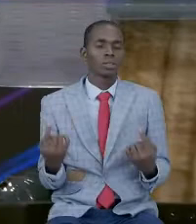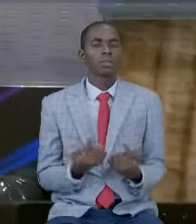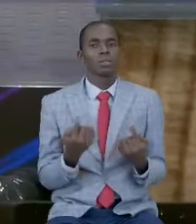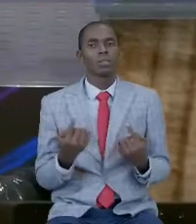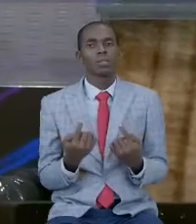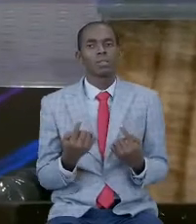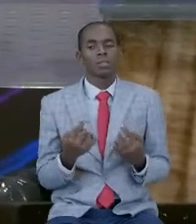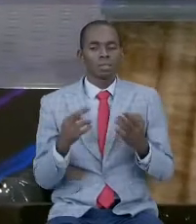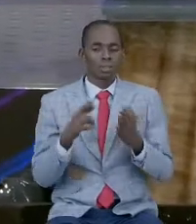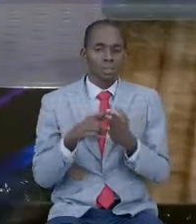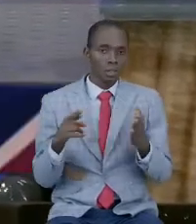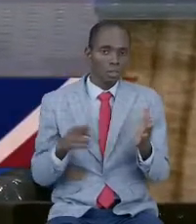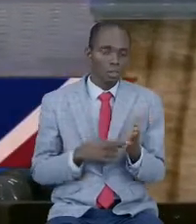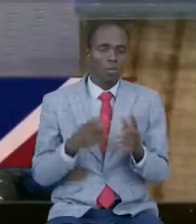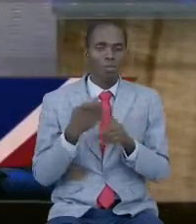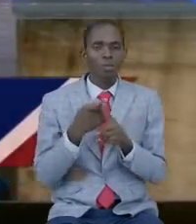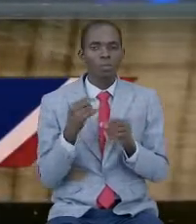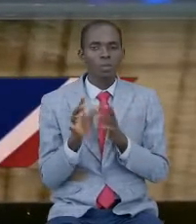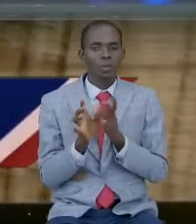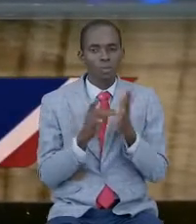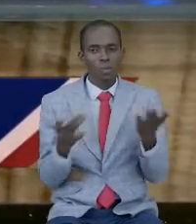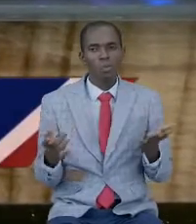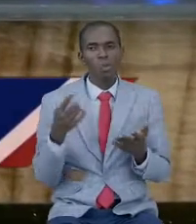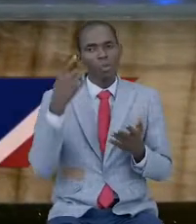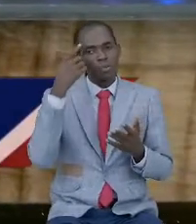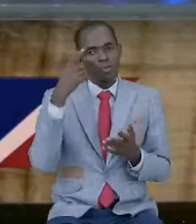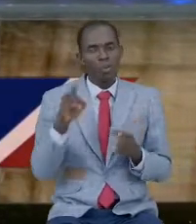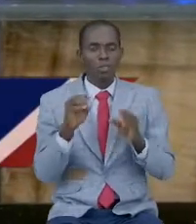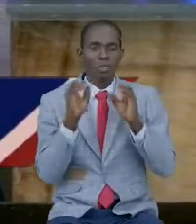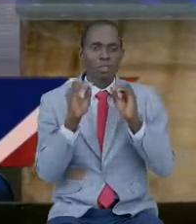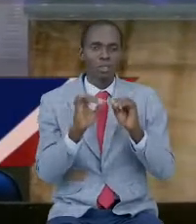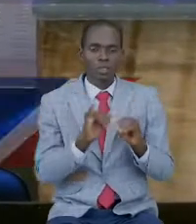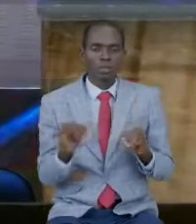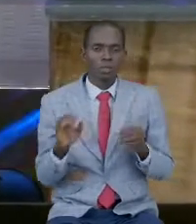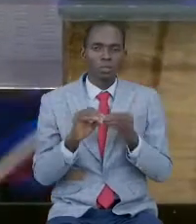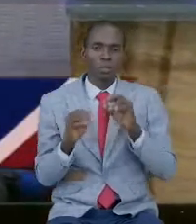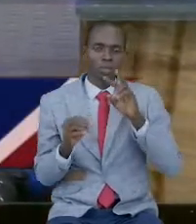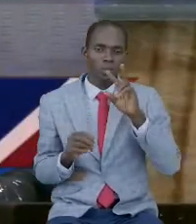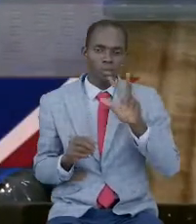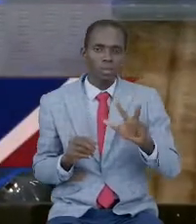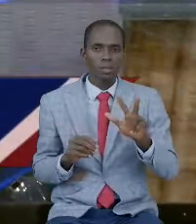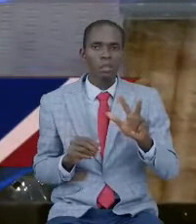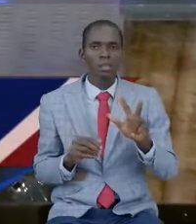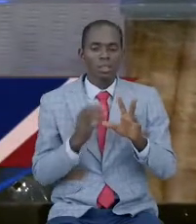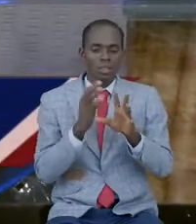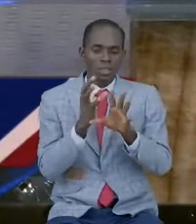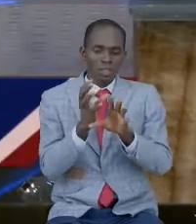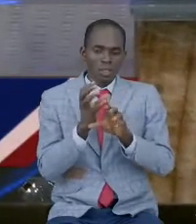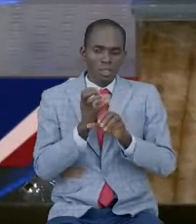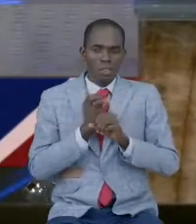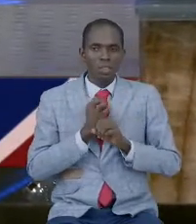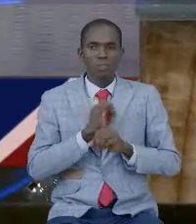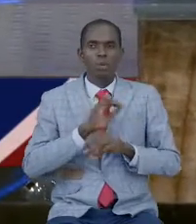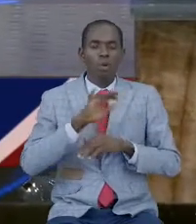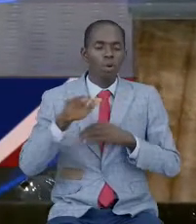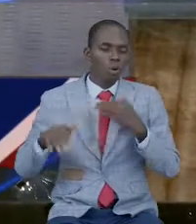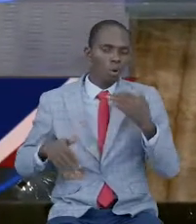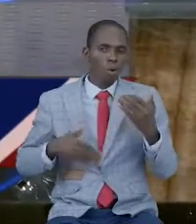Records from the scripture for teaching. Number three, receiving all of scripture.